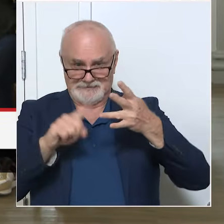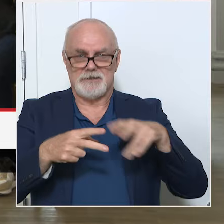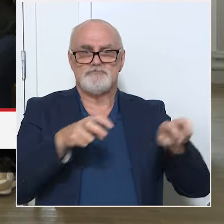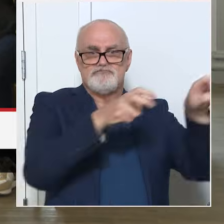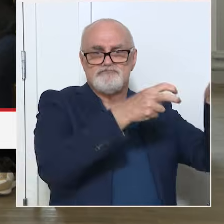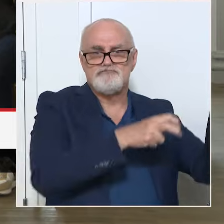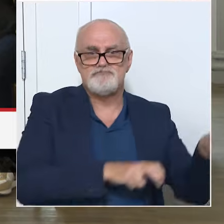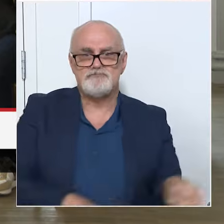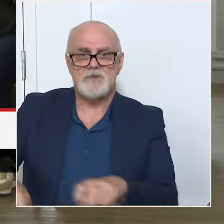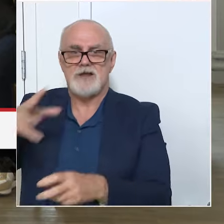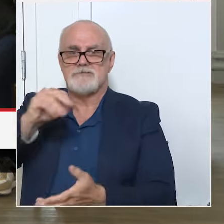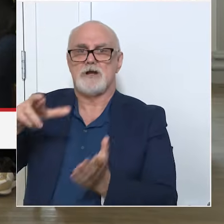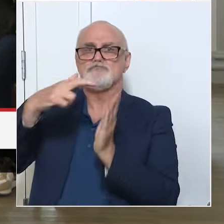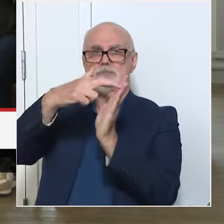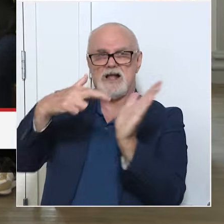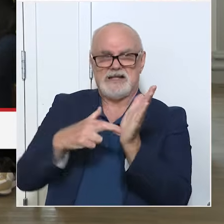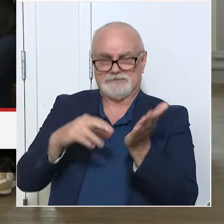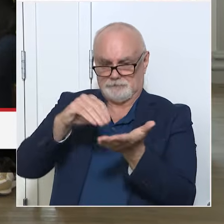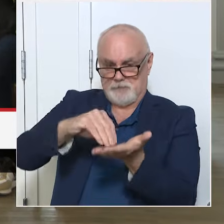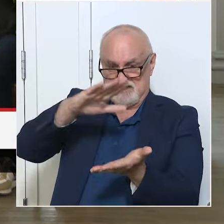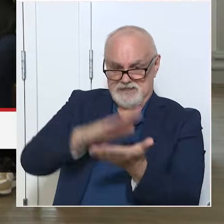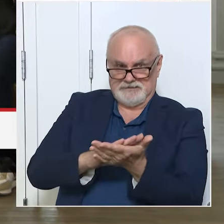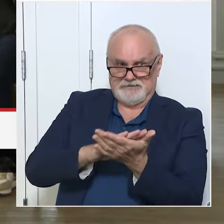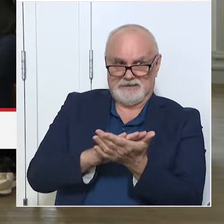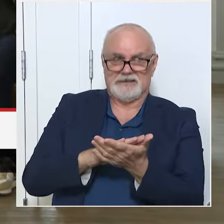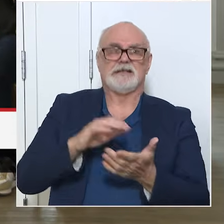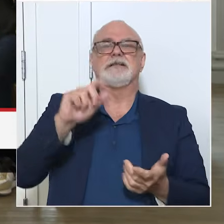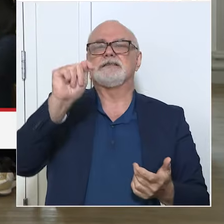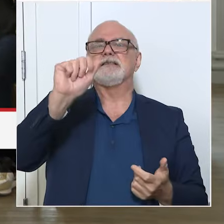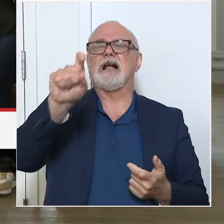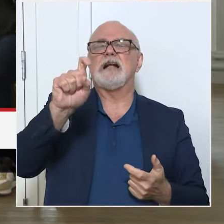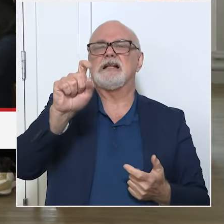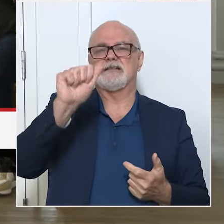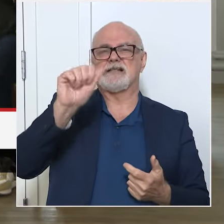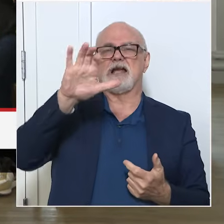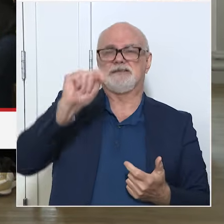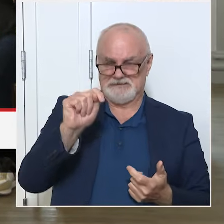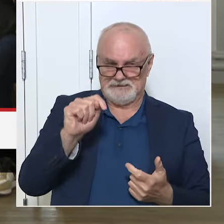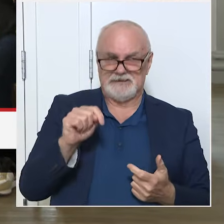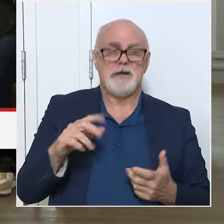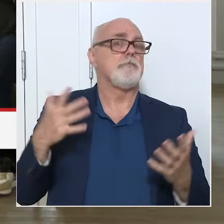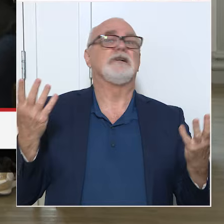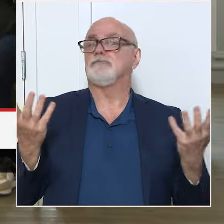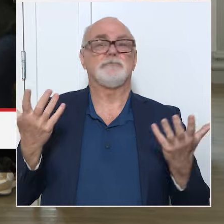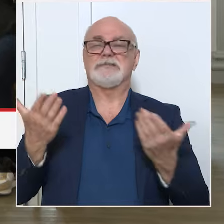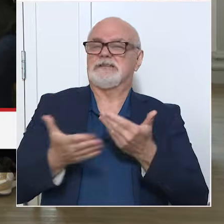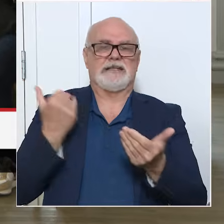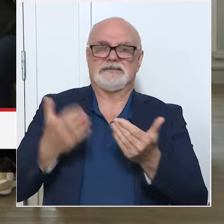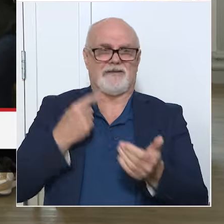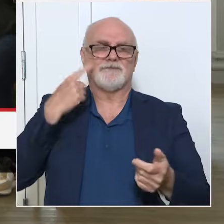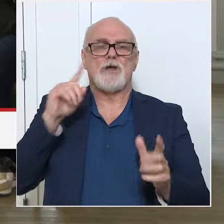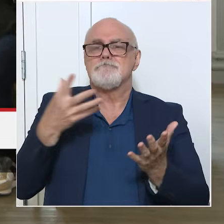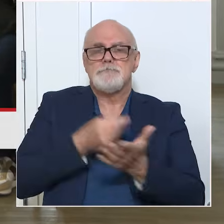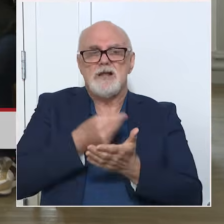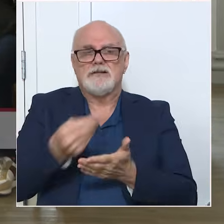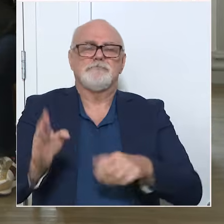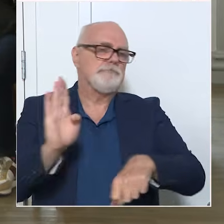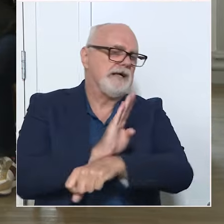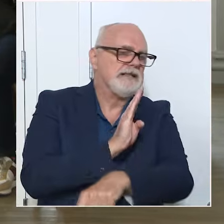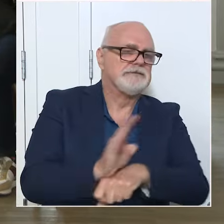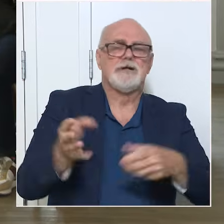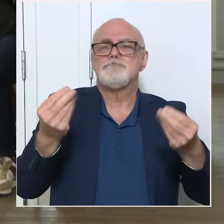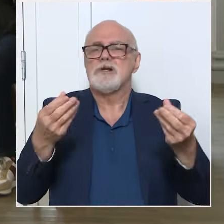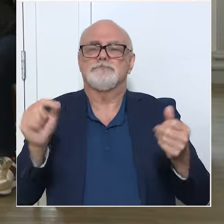will fix problems that make it harder to invest in commercial properties in the district. And the Vending Compliance